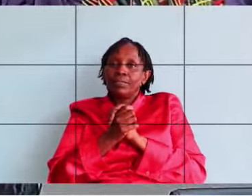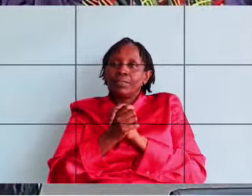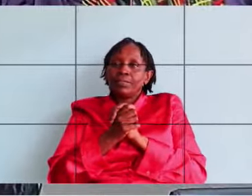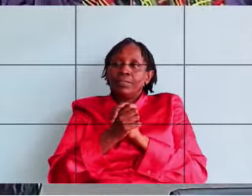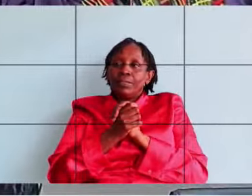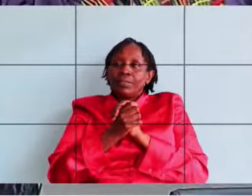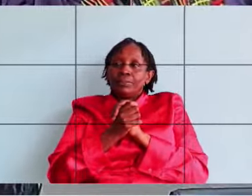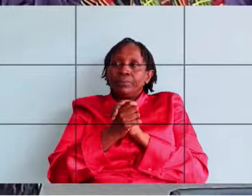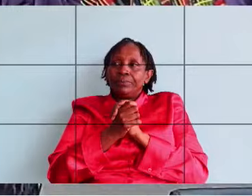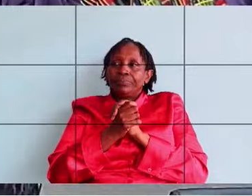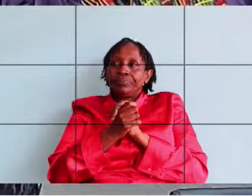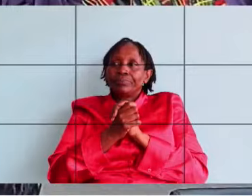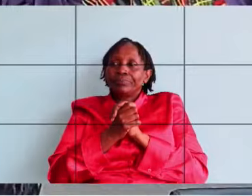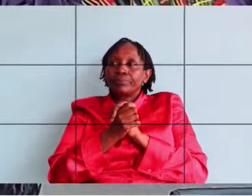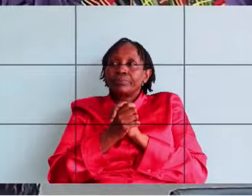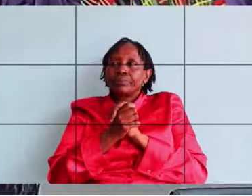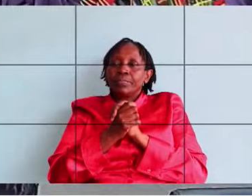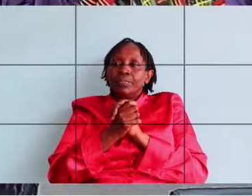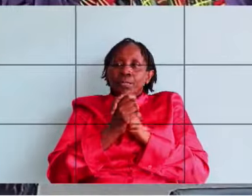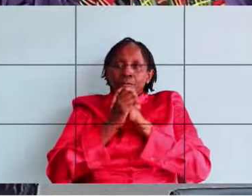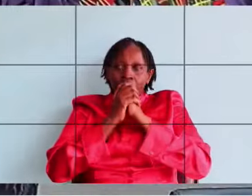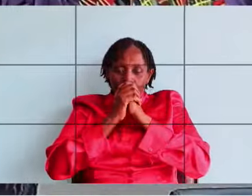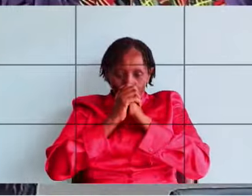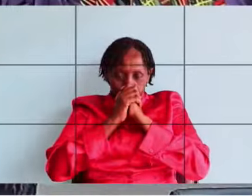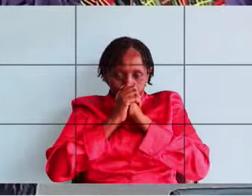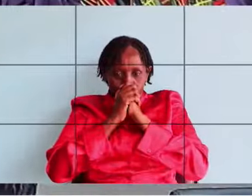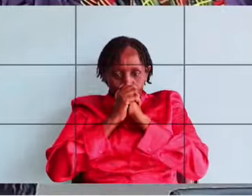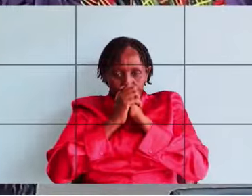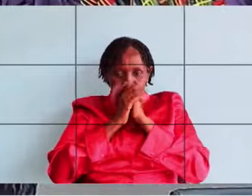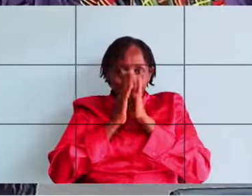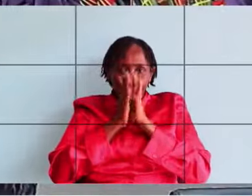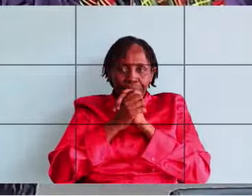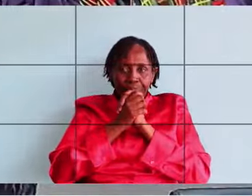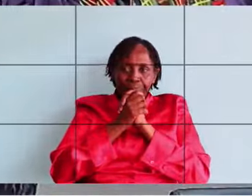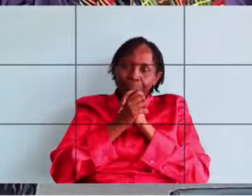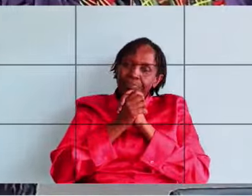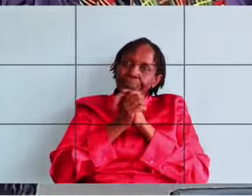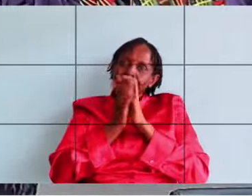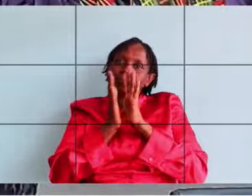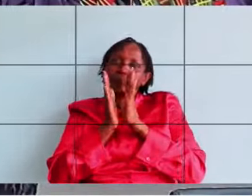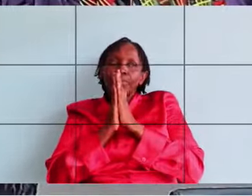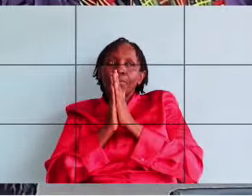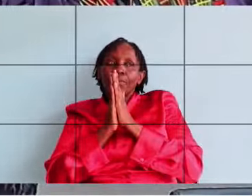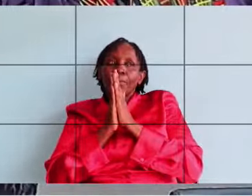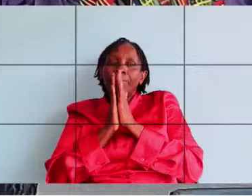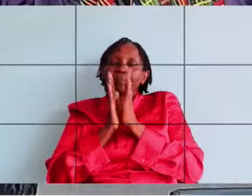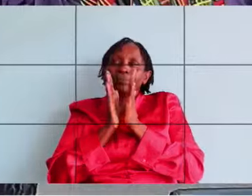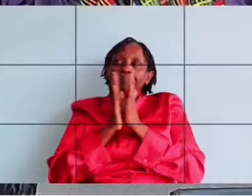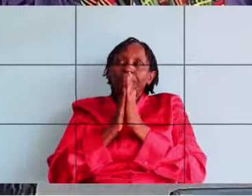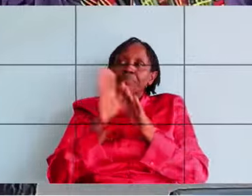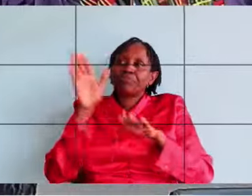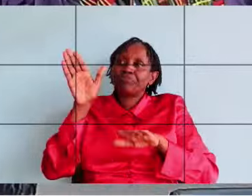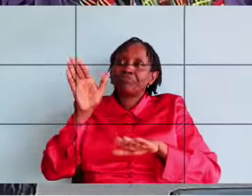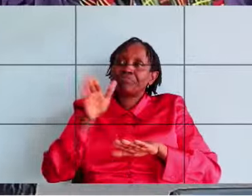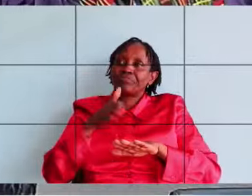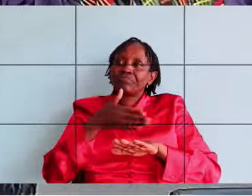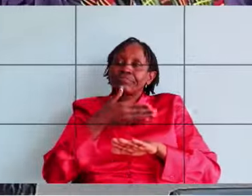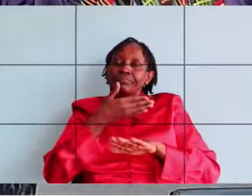this hymn as we reflect on what we have heard and ask the Lord to lead us in these areas.